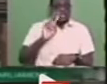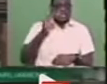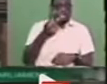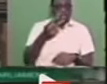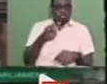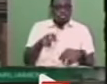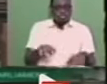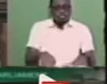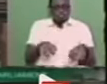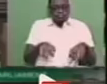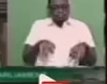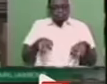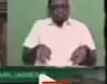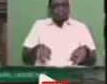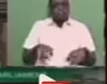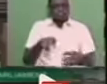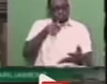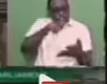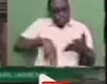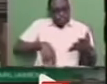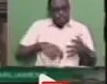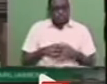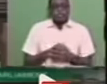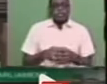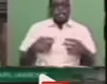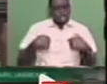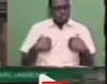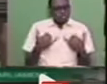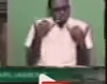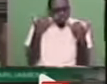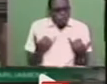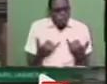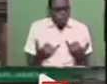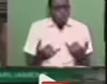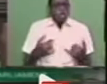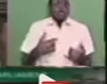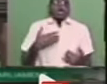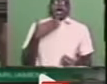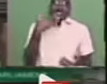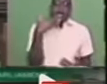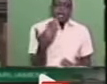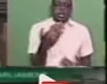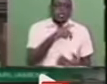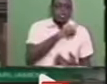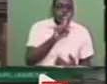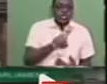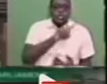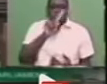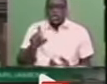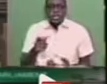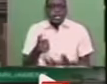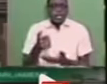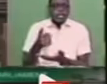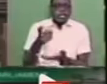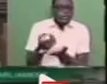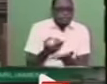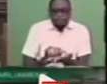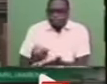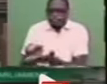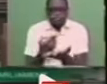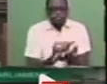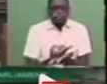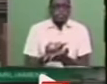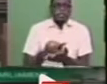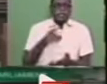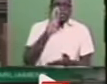Honourable members, I shall now propose the question for debate. The question is that a bill entitled An Act